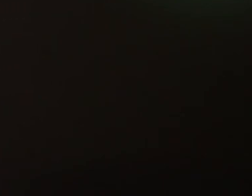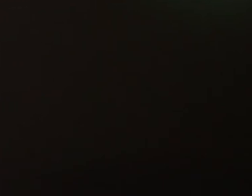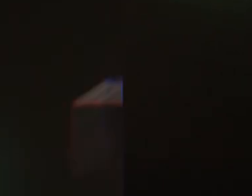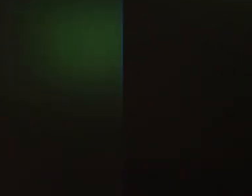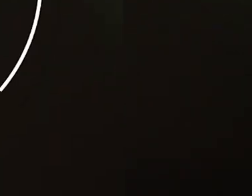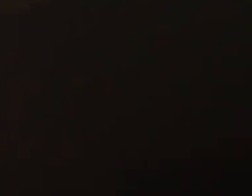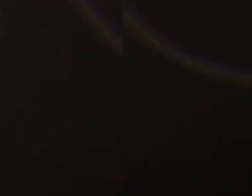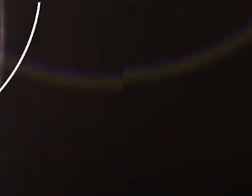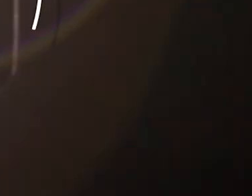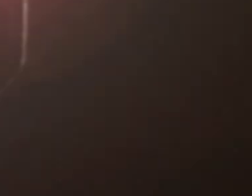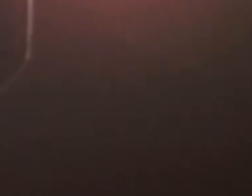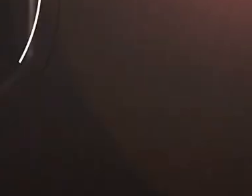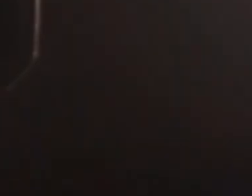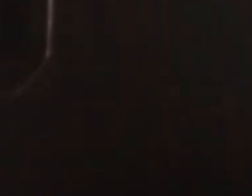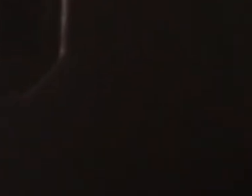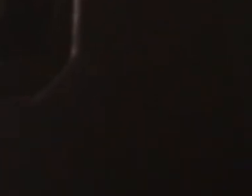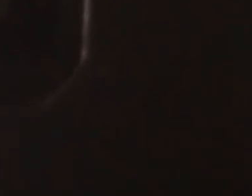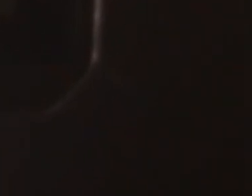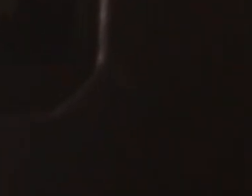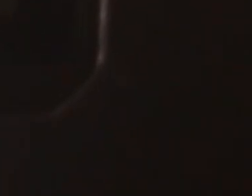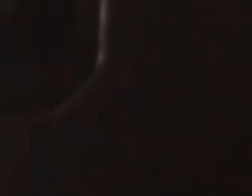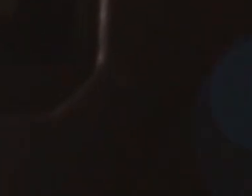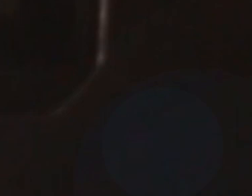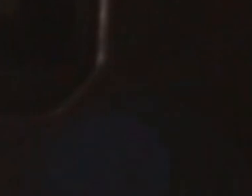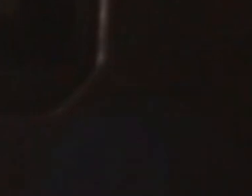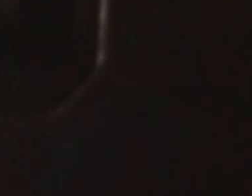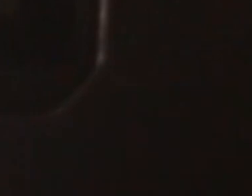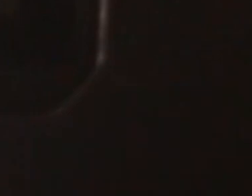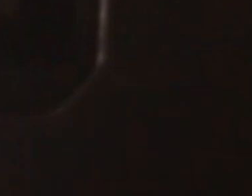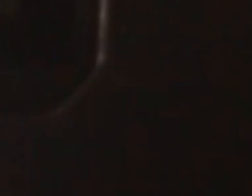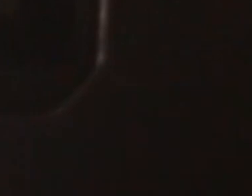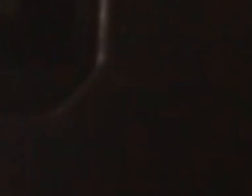production facilities provided by Access Fort Wayne.